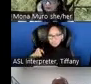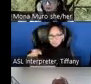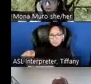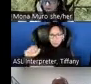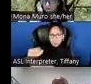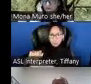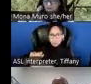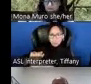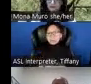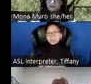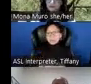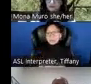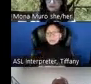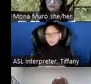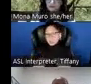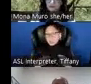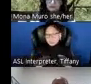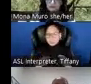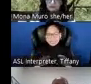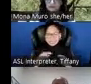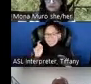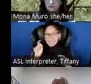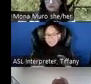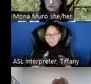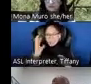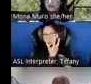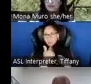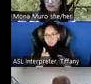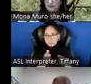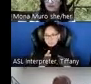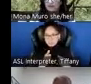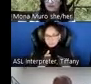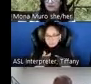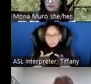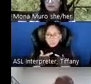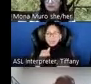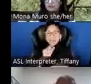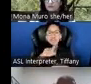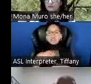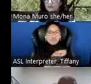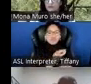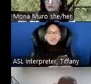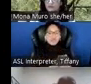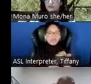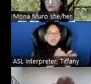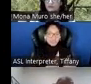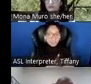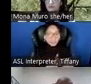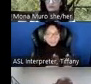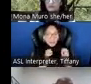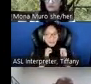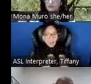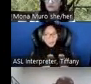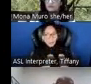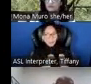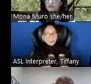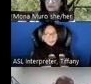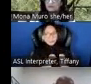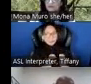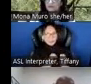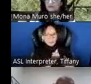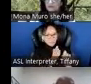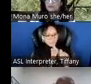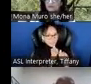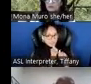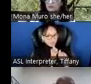shift my mindset outside of kind of the traditional attorney-client relationship is that, and this is something I talked about in my group too, is